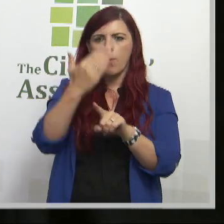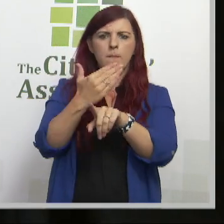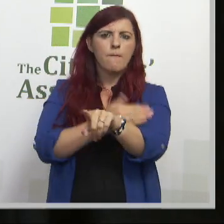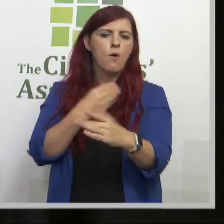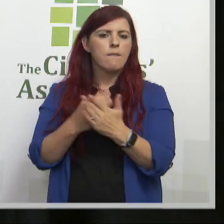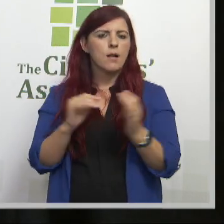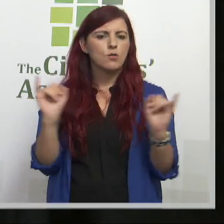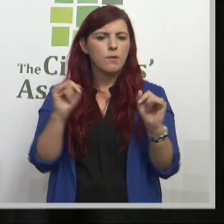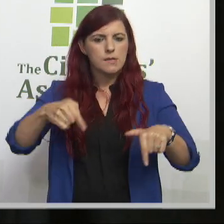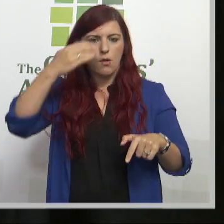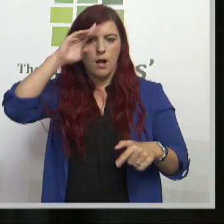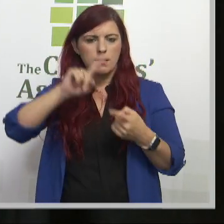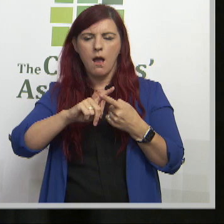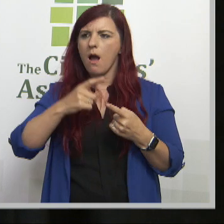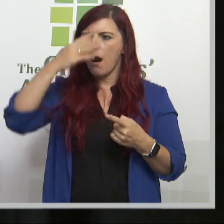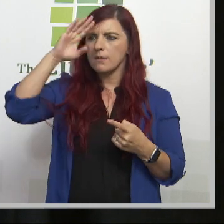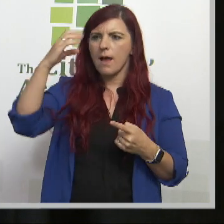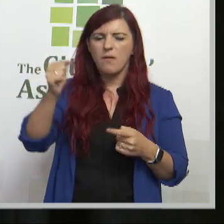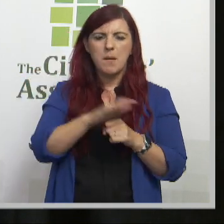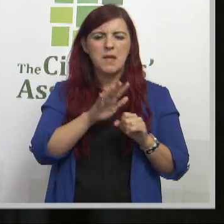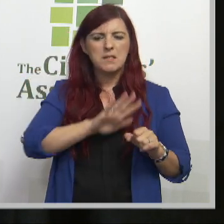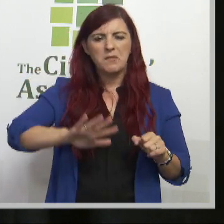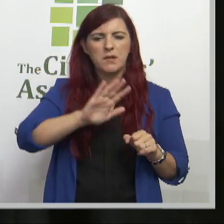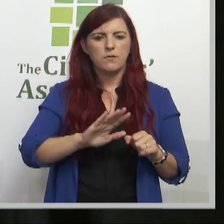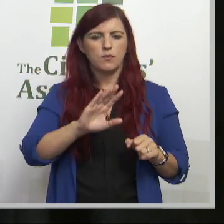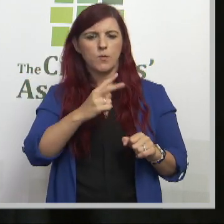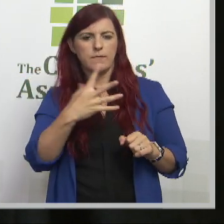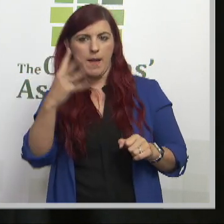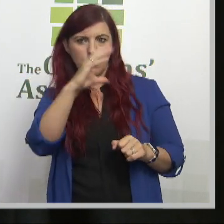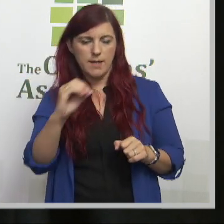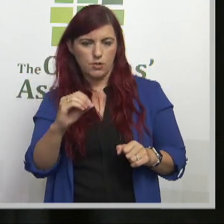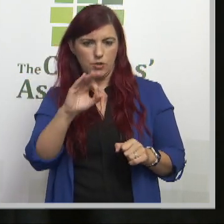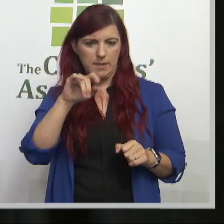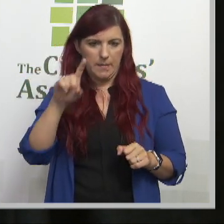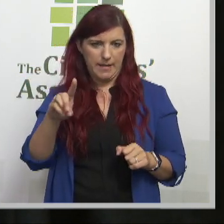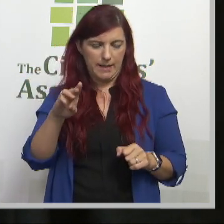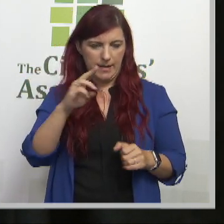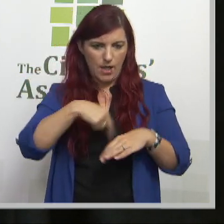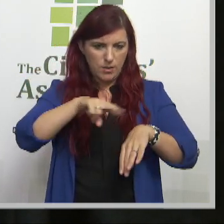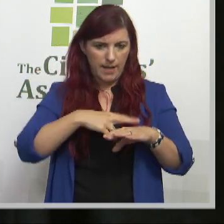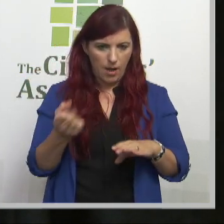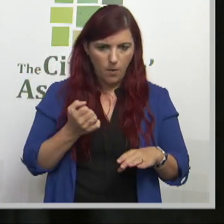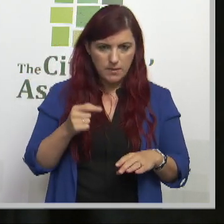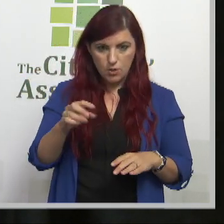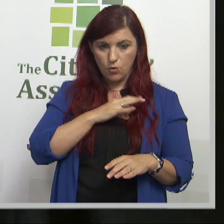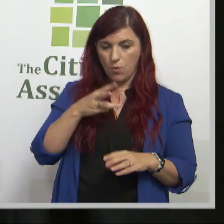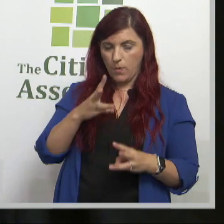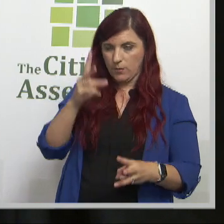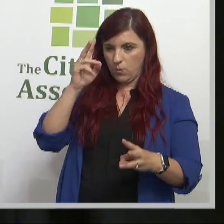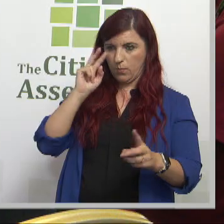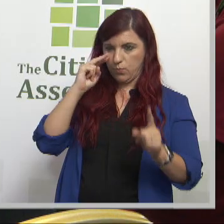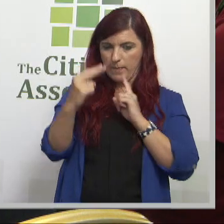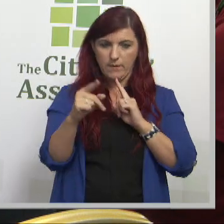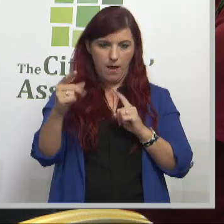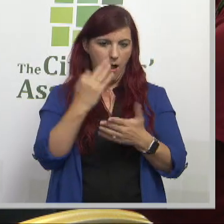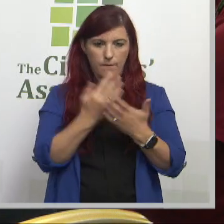So Ireland would have had a debt ratio of about 25% GDP, national income. And this is a good way to think about this. So I often show